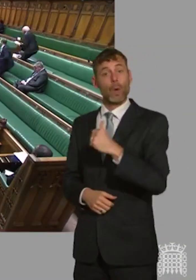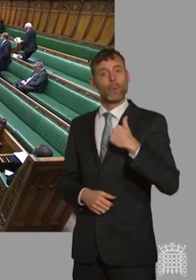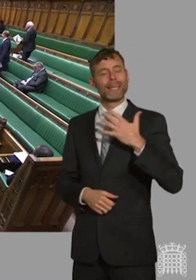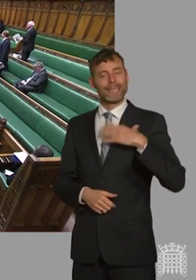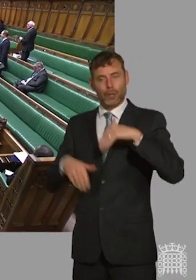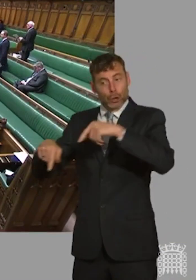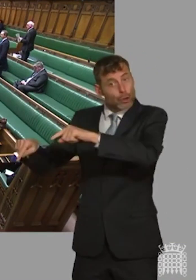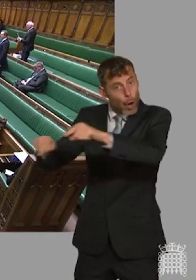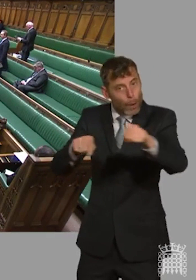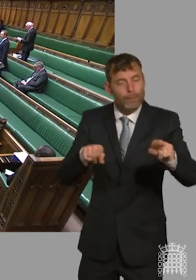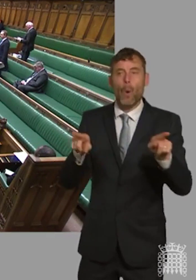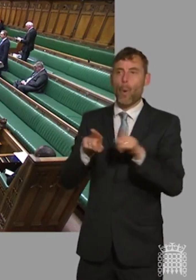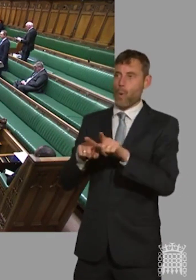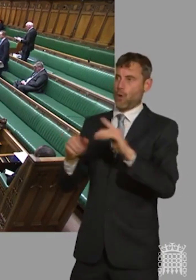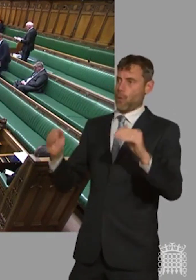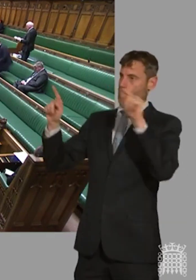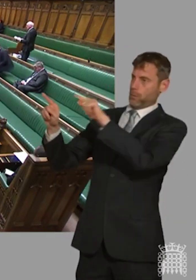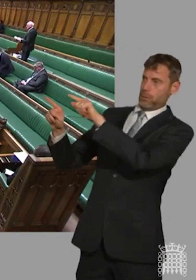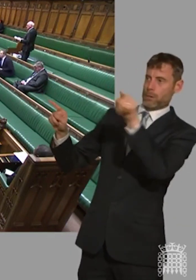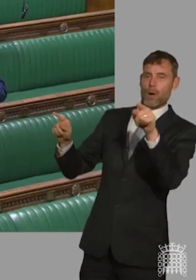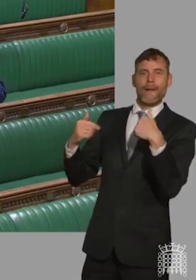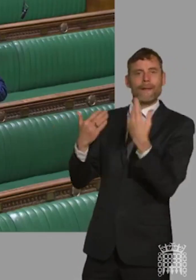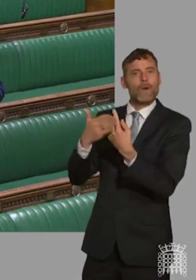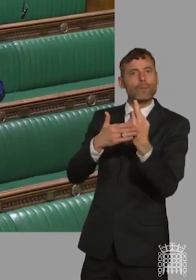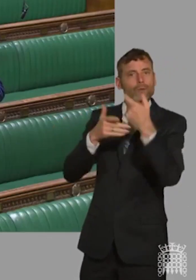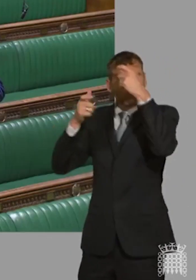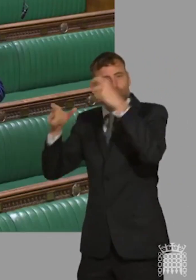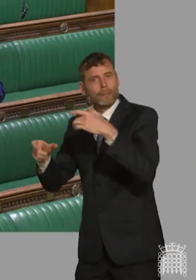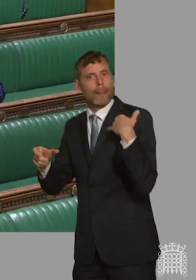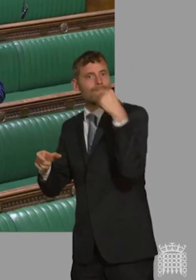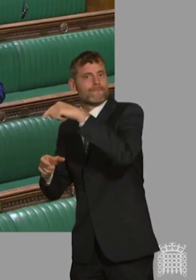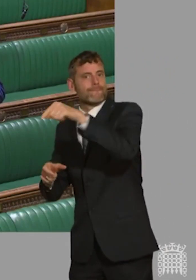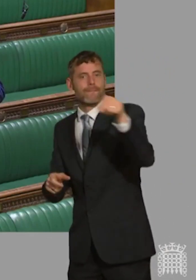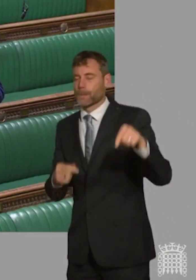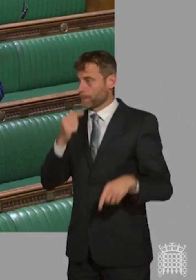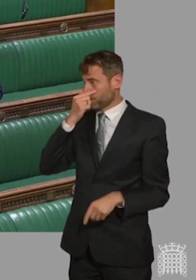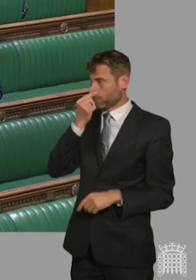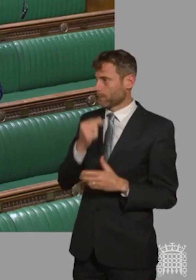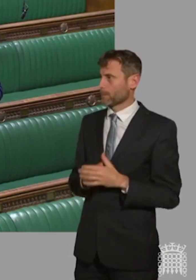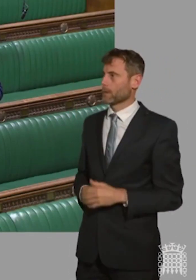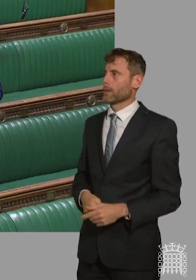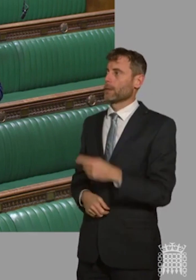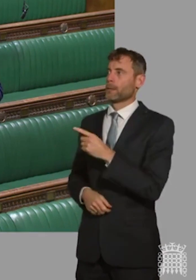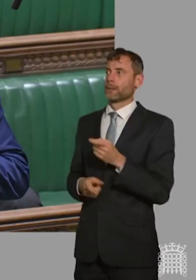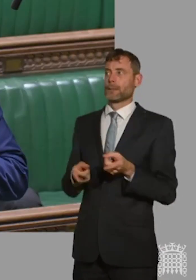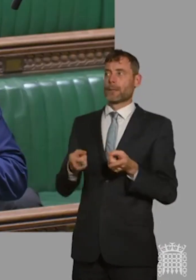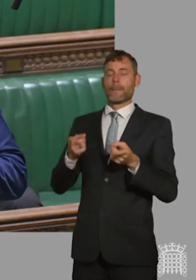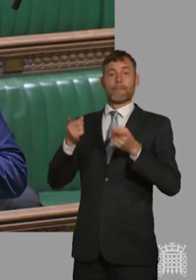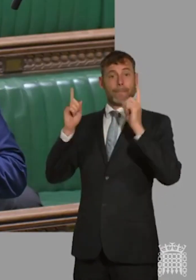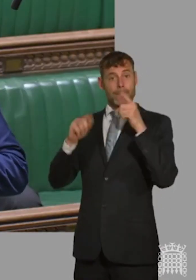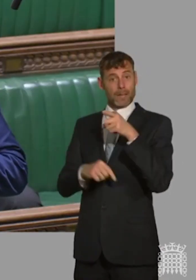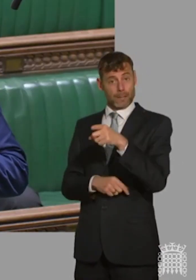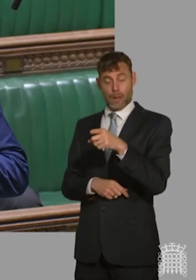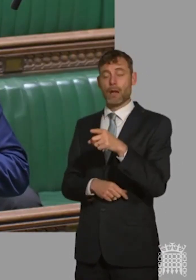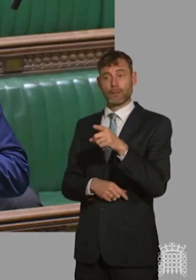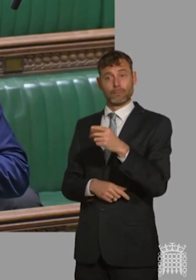Can the Minister for the Union tell me what discussions he has had with devolved administrations and what discussions he has had with the